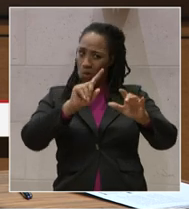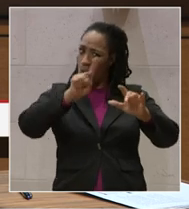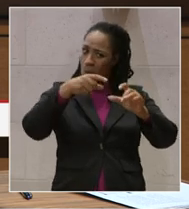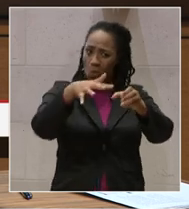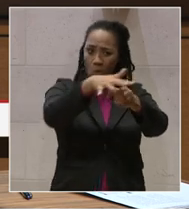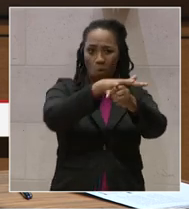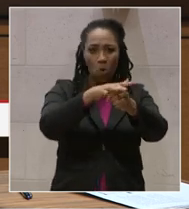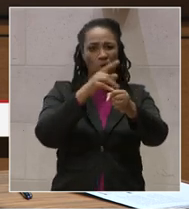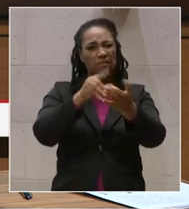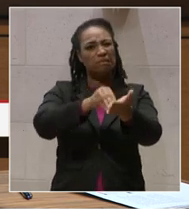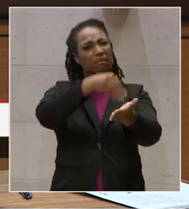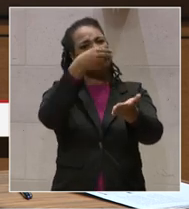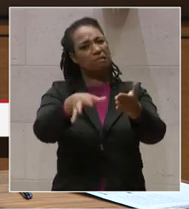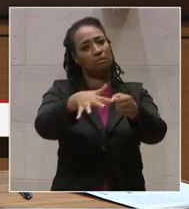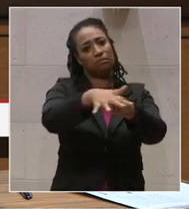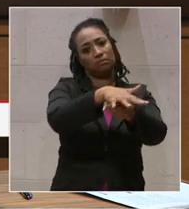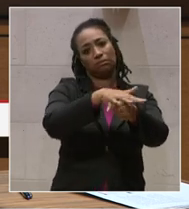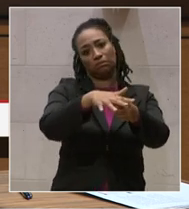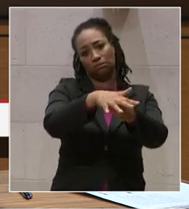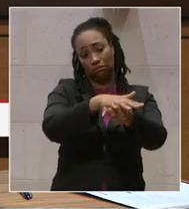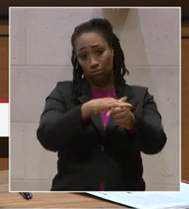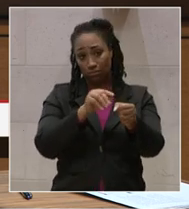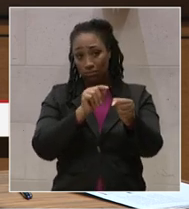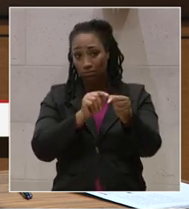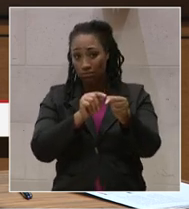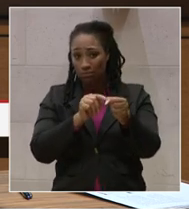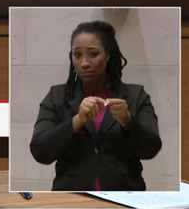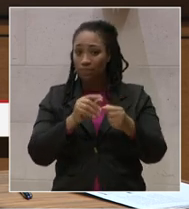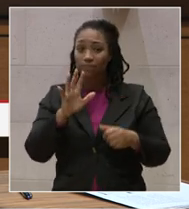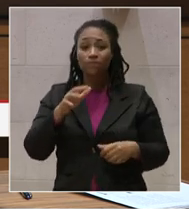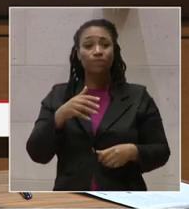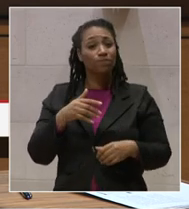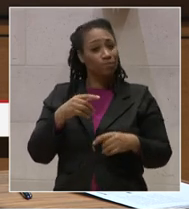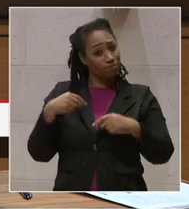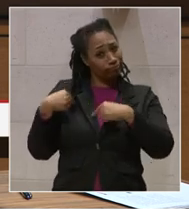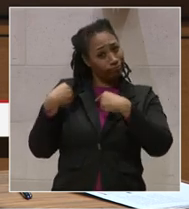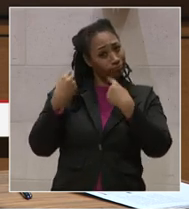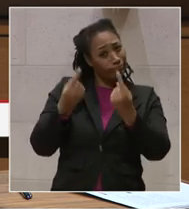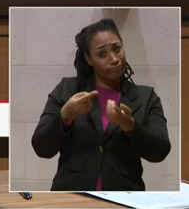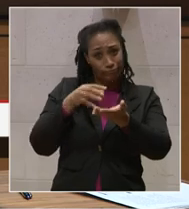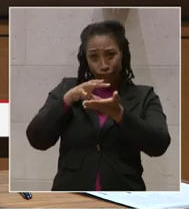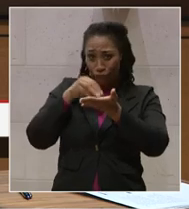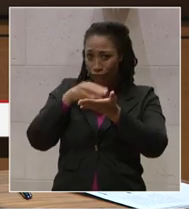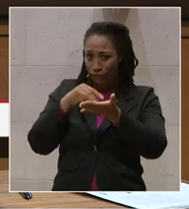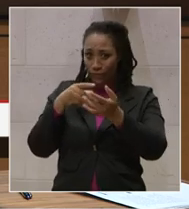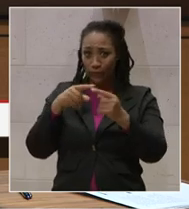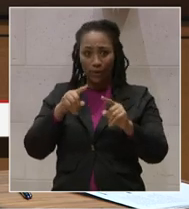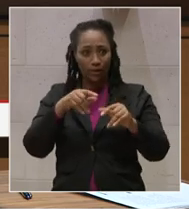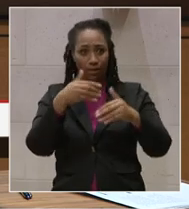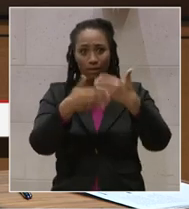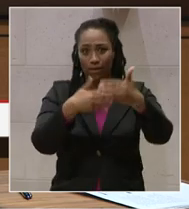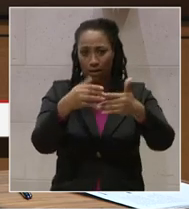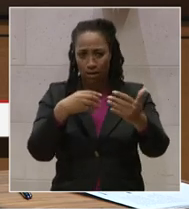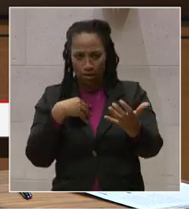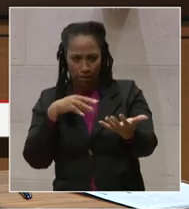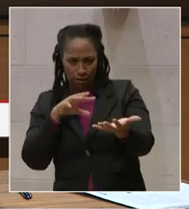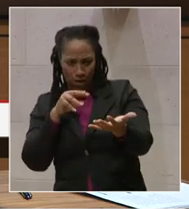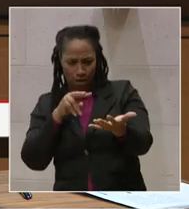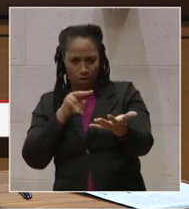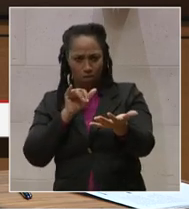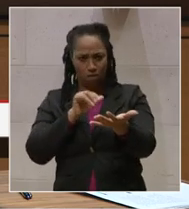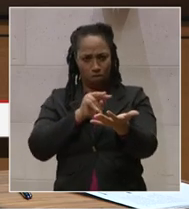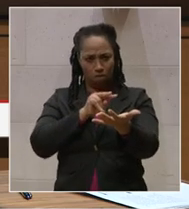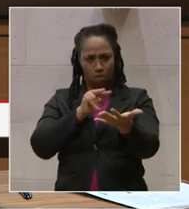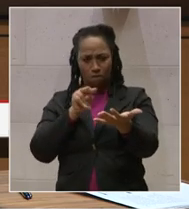outcomes. Lessons learned include improved regulatory environment, flexible, modern frameworks that enable housing